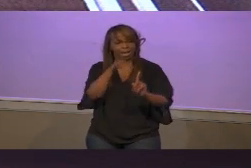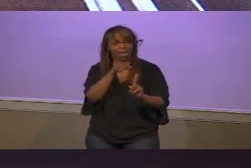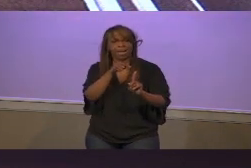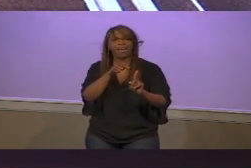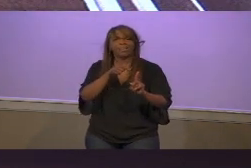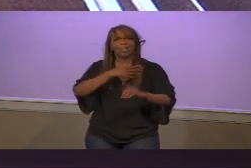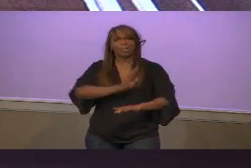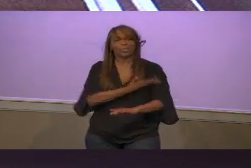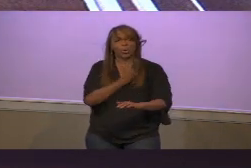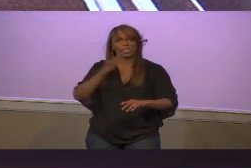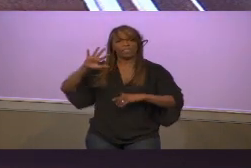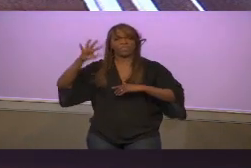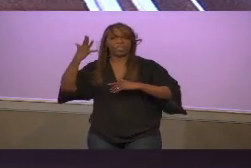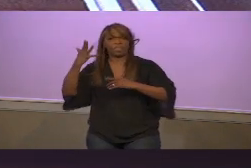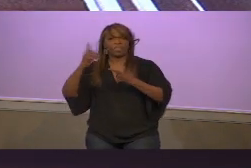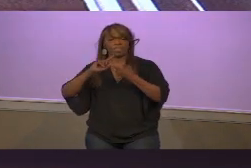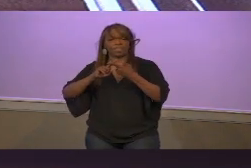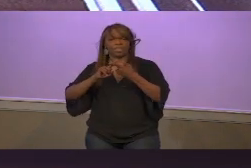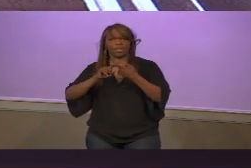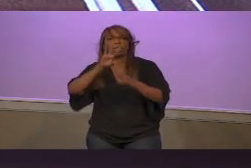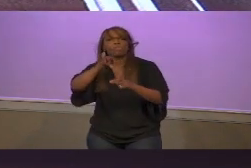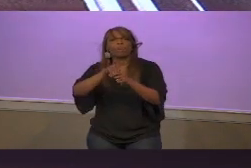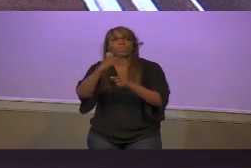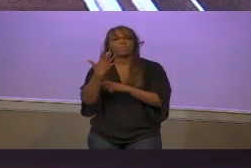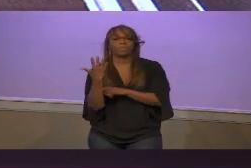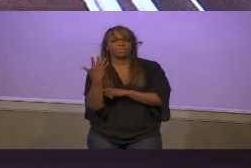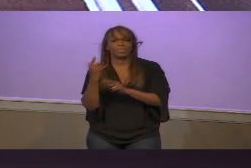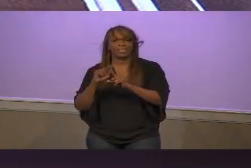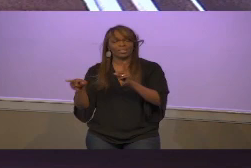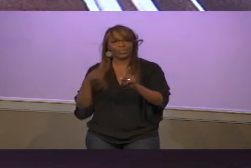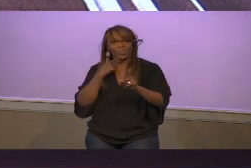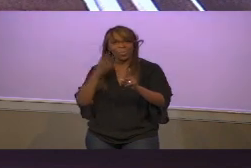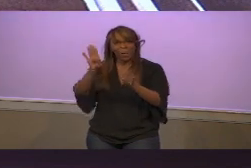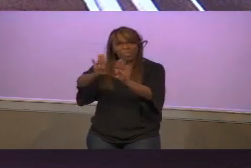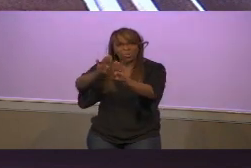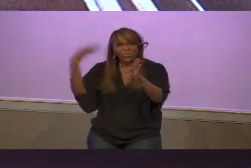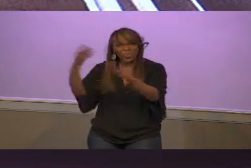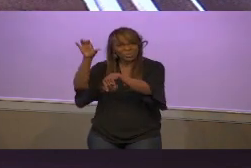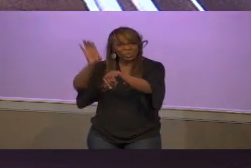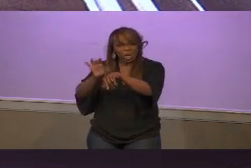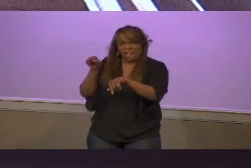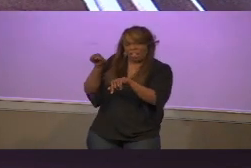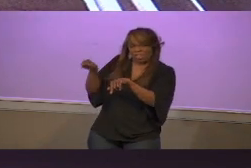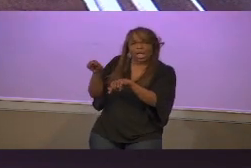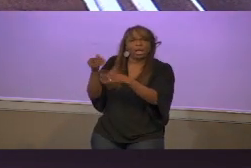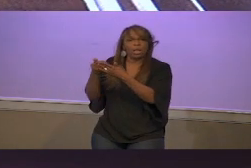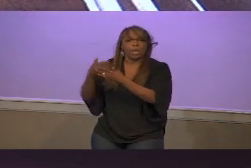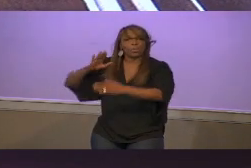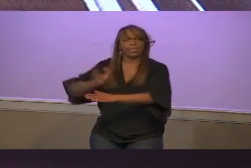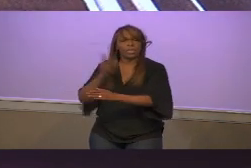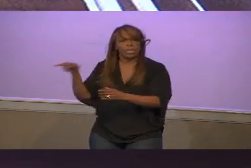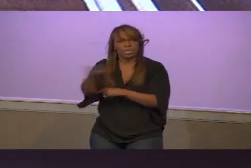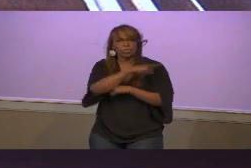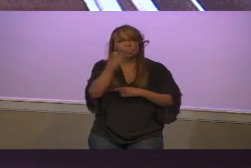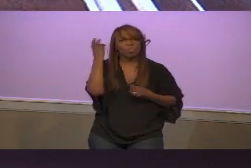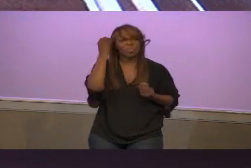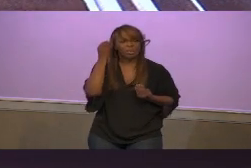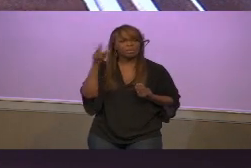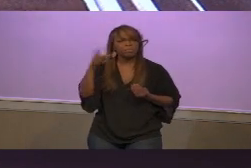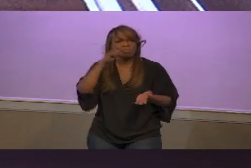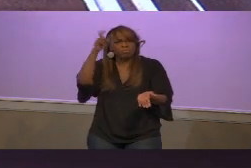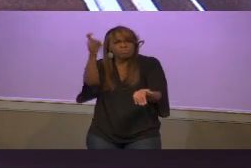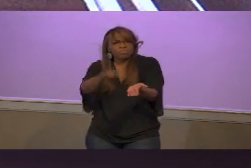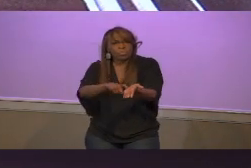these 15 songs. And they sang this near the church doors. And I want you, as you think about it, notice